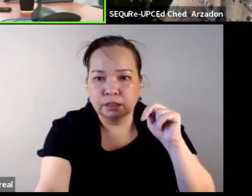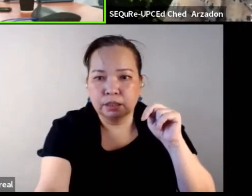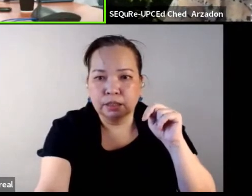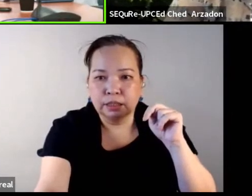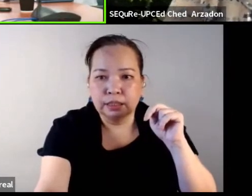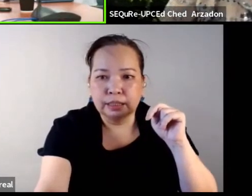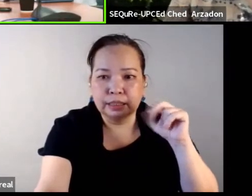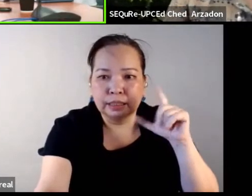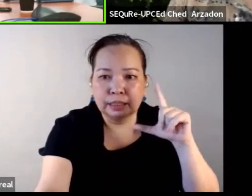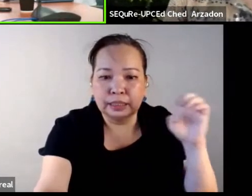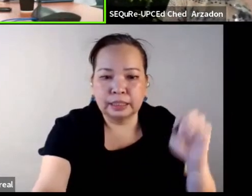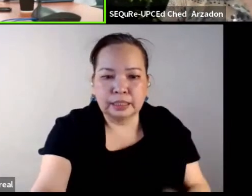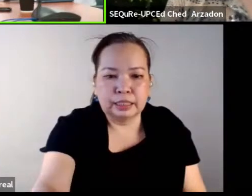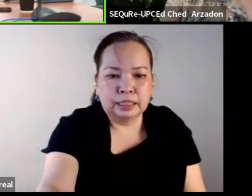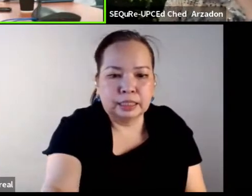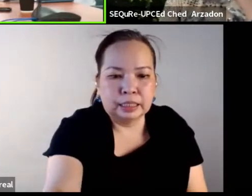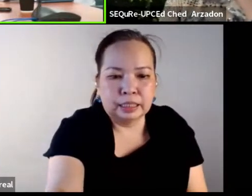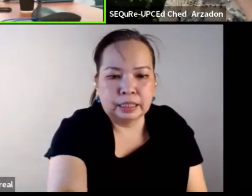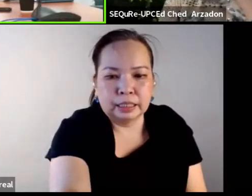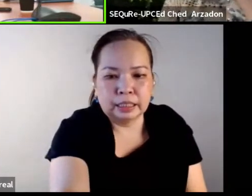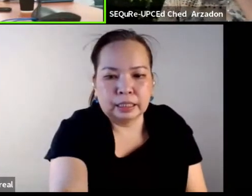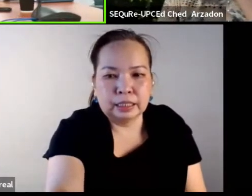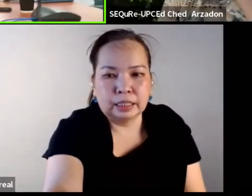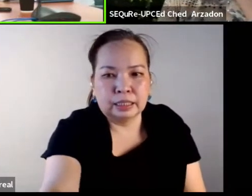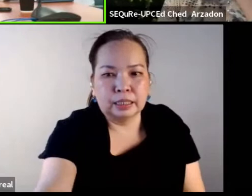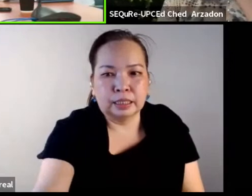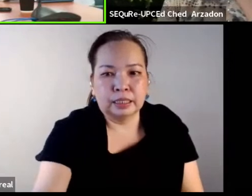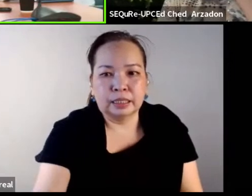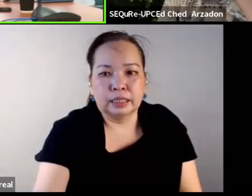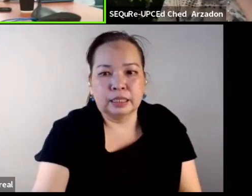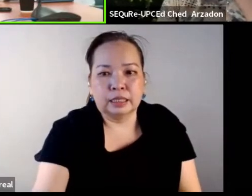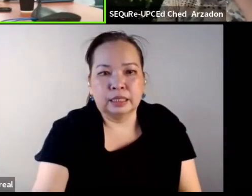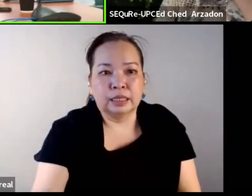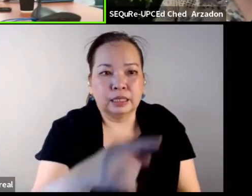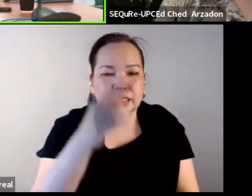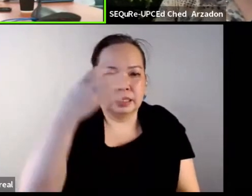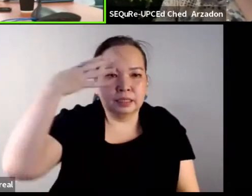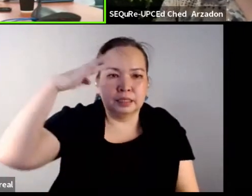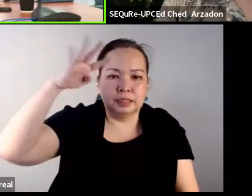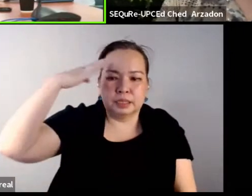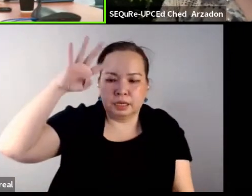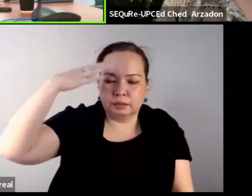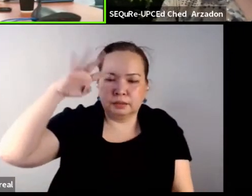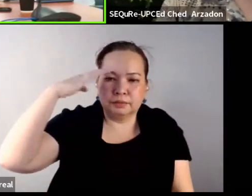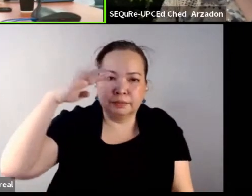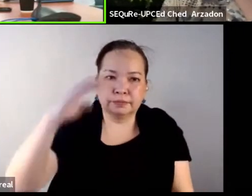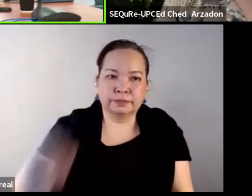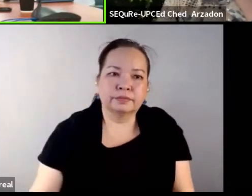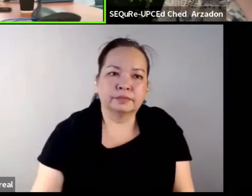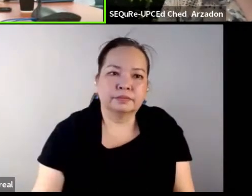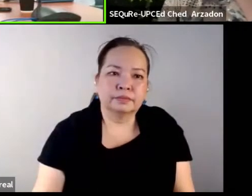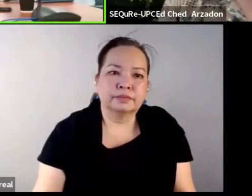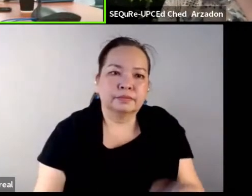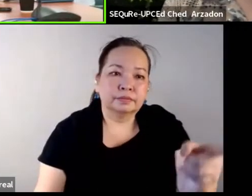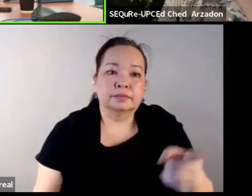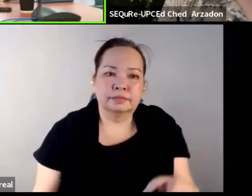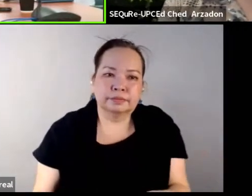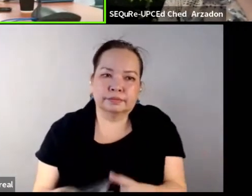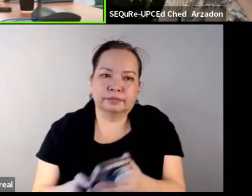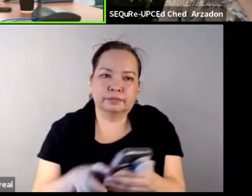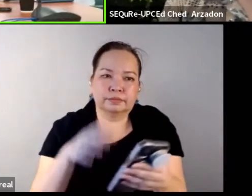Kung wala na, Dr. Caroline Dagami from the National Council Network for Deaf